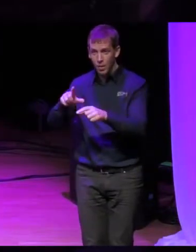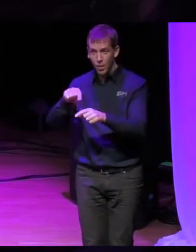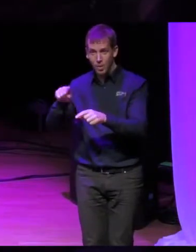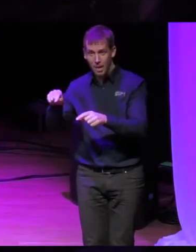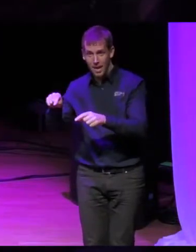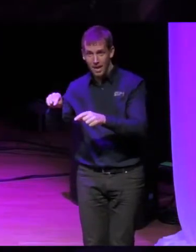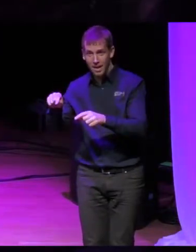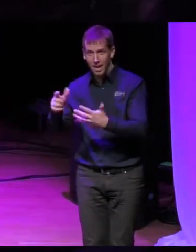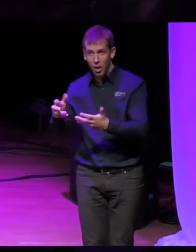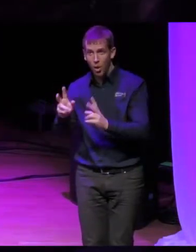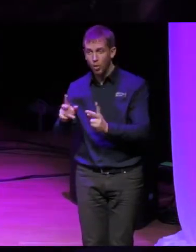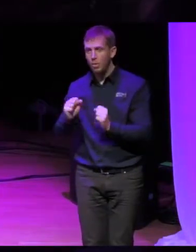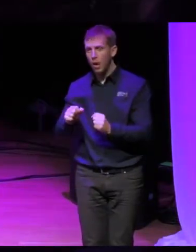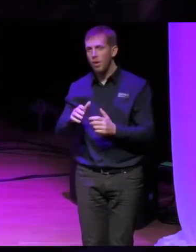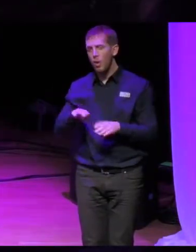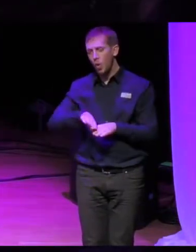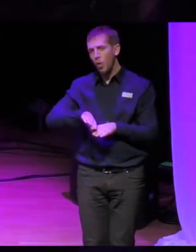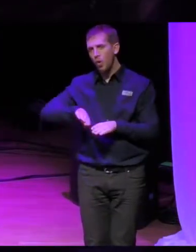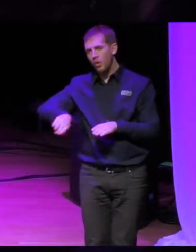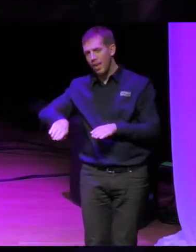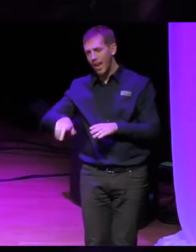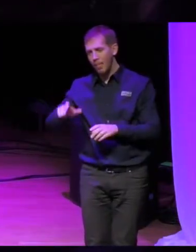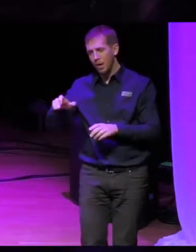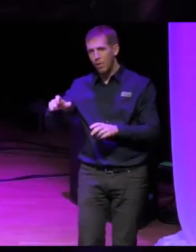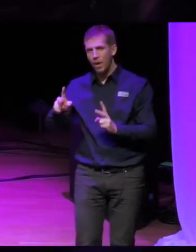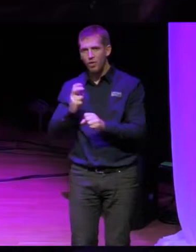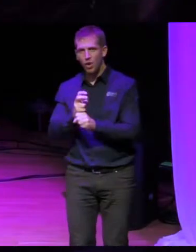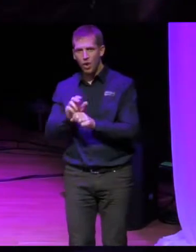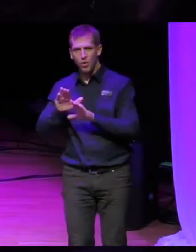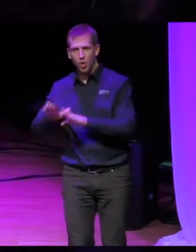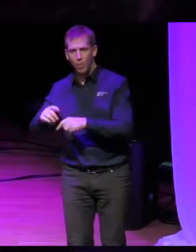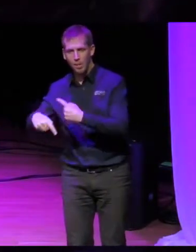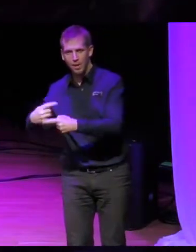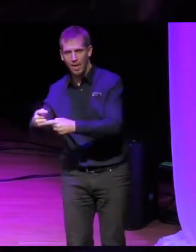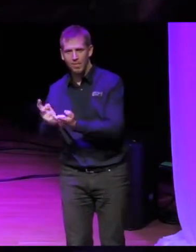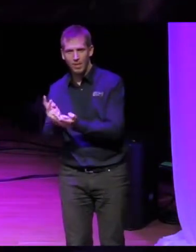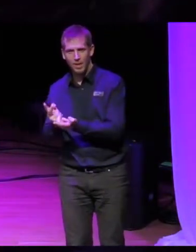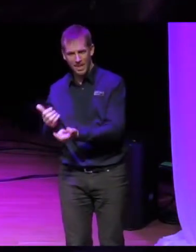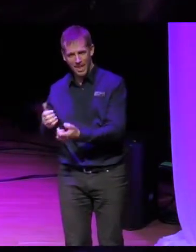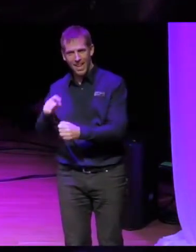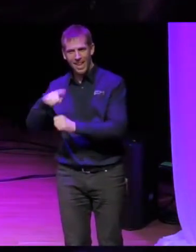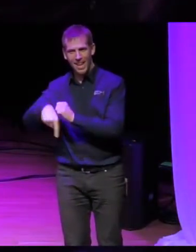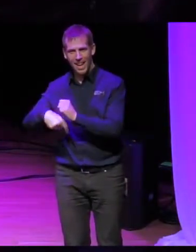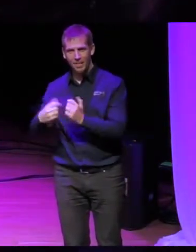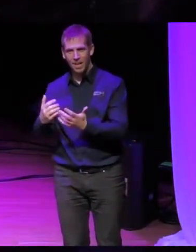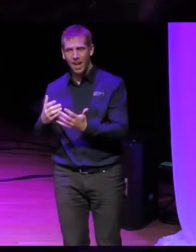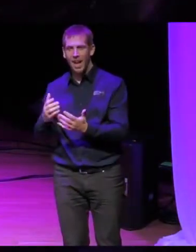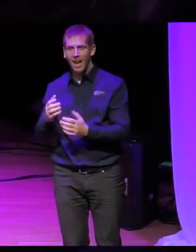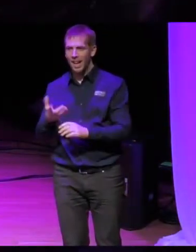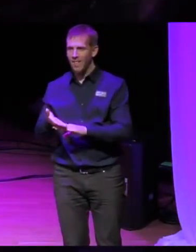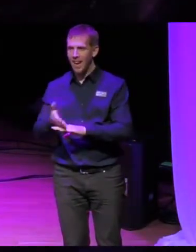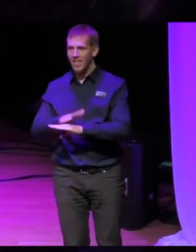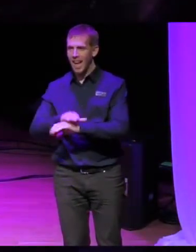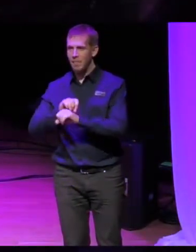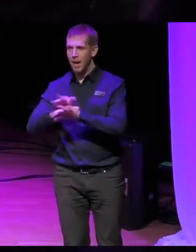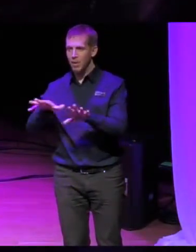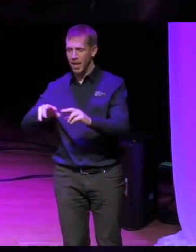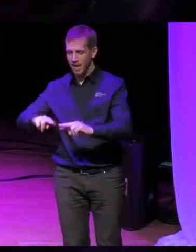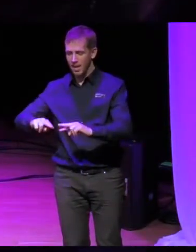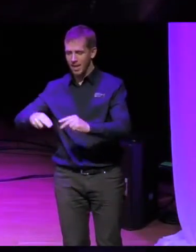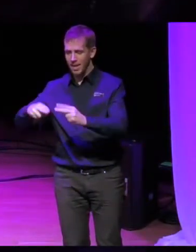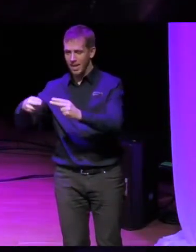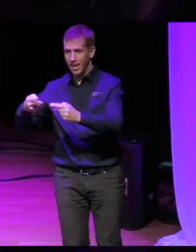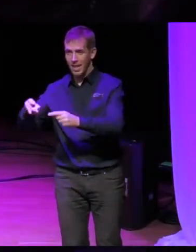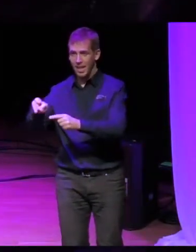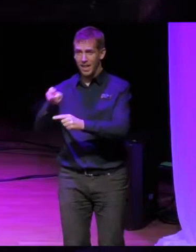a potential filibuster, meaning you need a supermajority vote, and then, only then can that policy come to the president's desk for